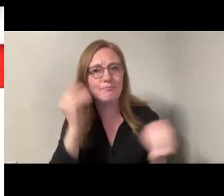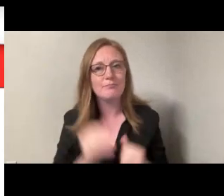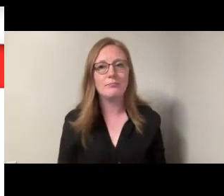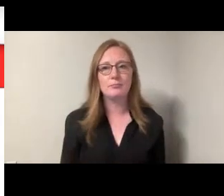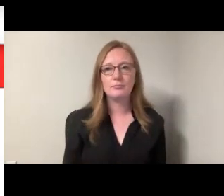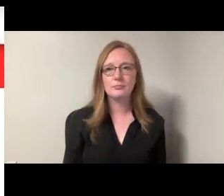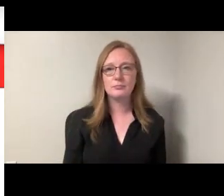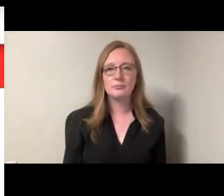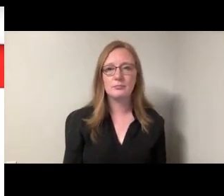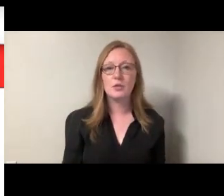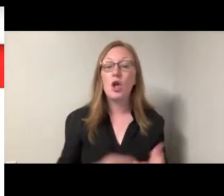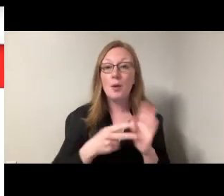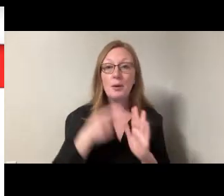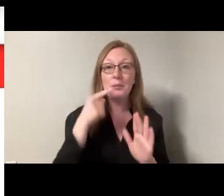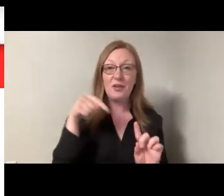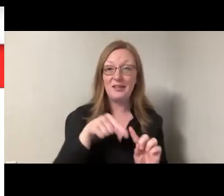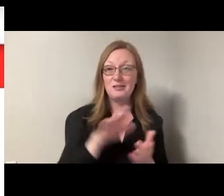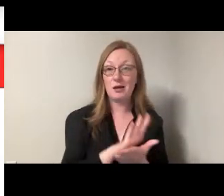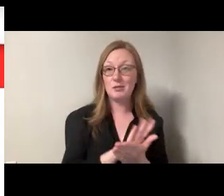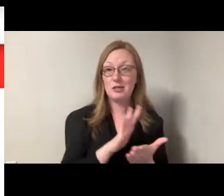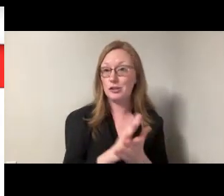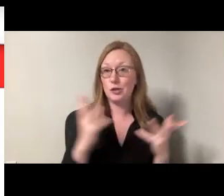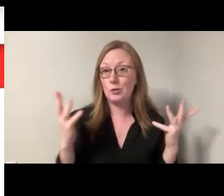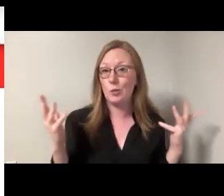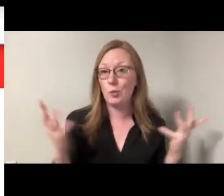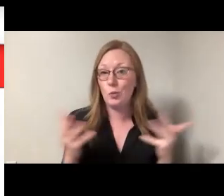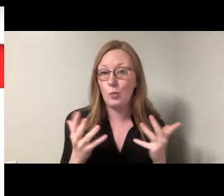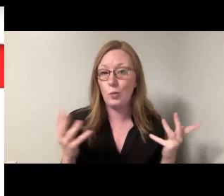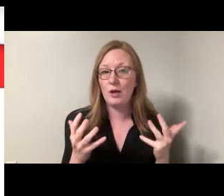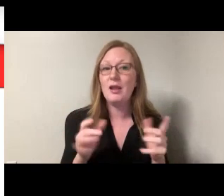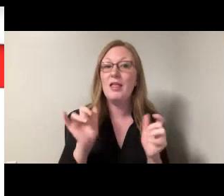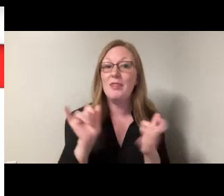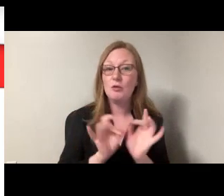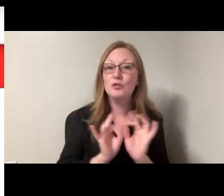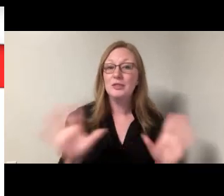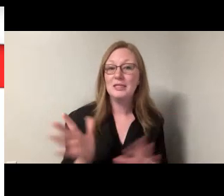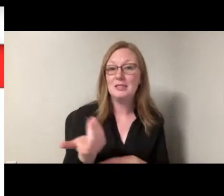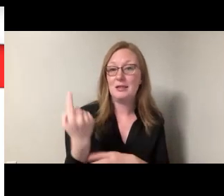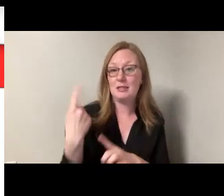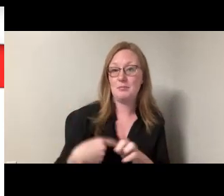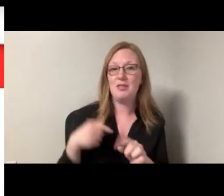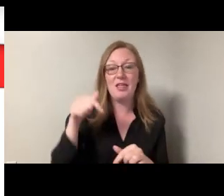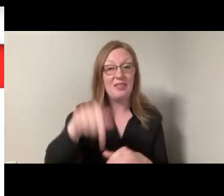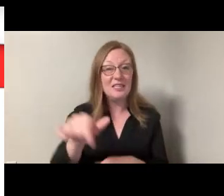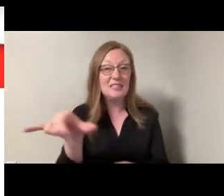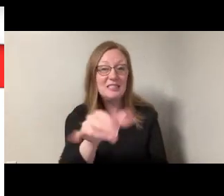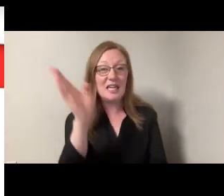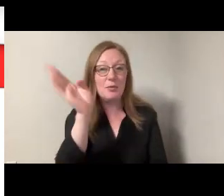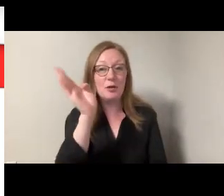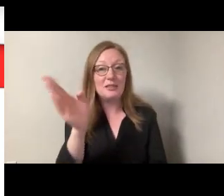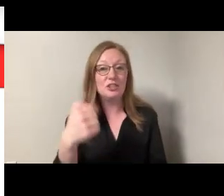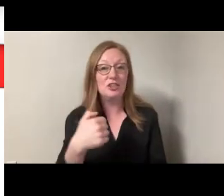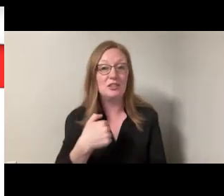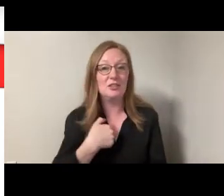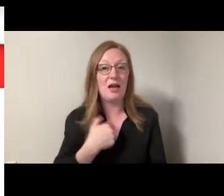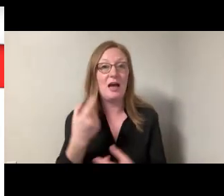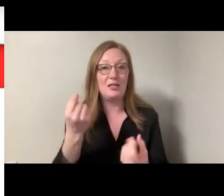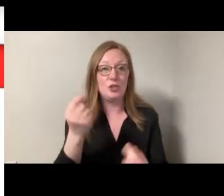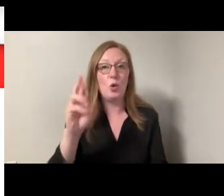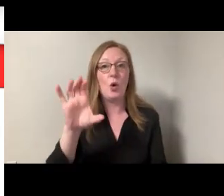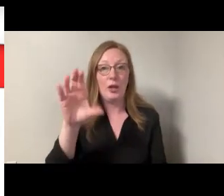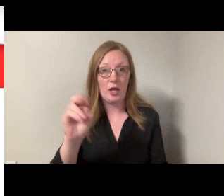This is the purpose of the document. The document just got released last month. In fact, this presentation is the same presentation I made in Orlando at the